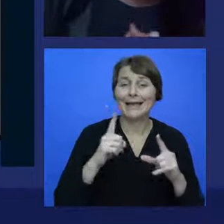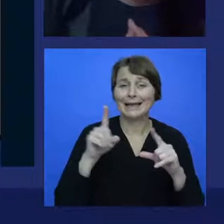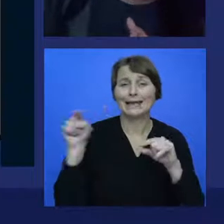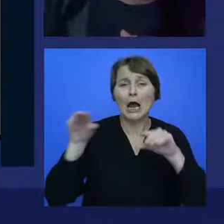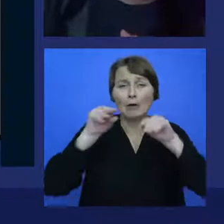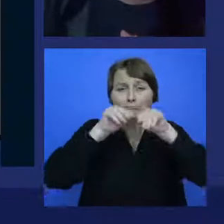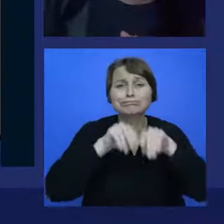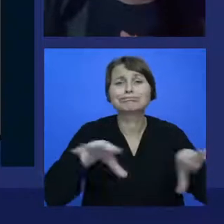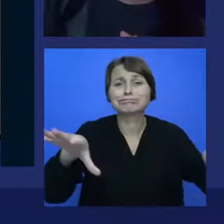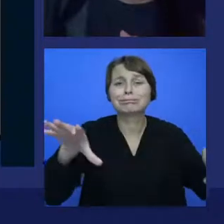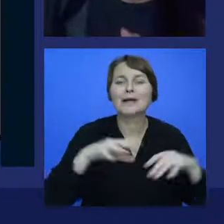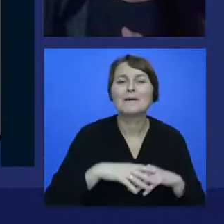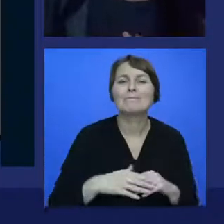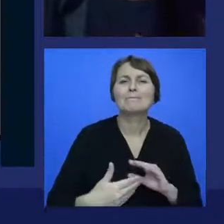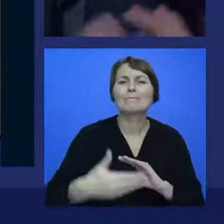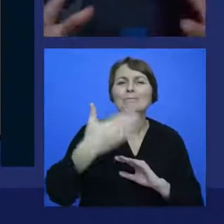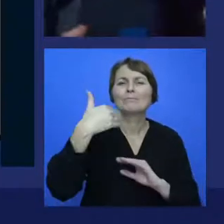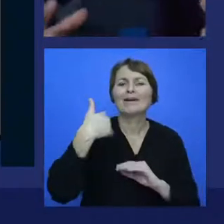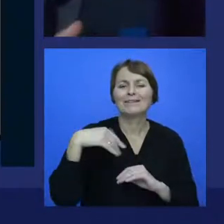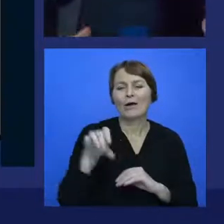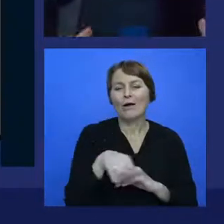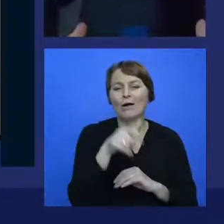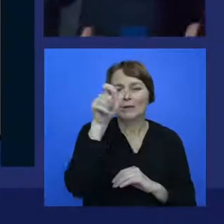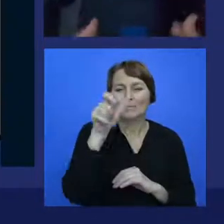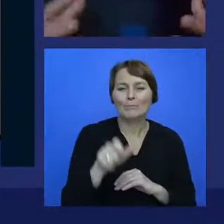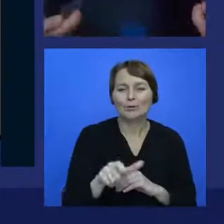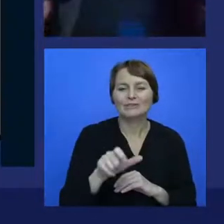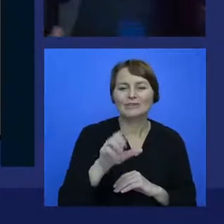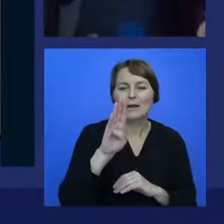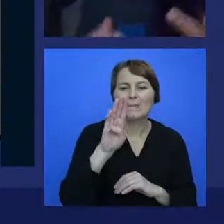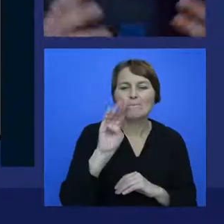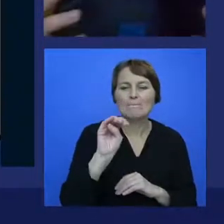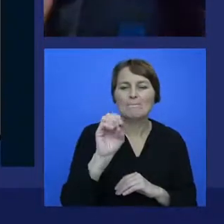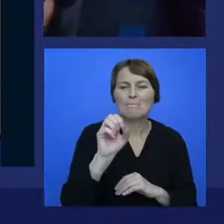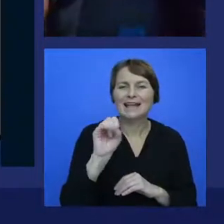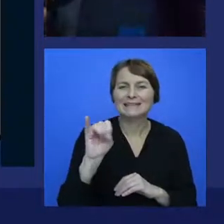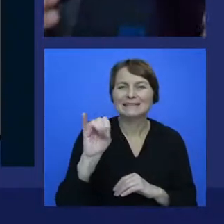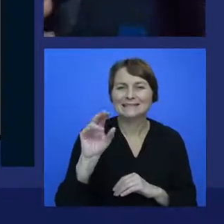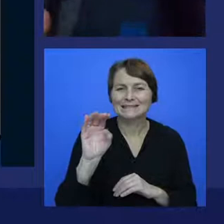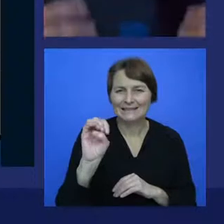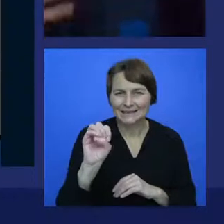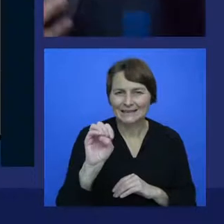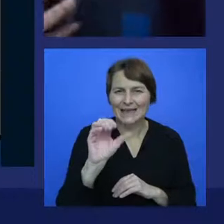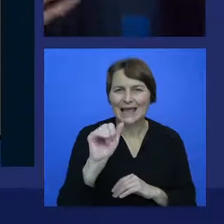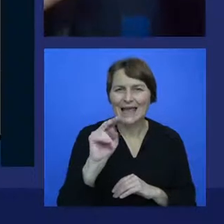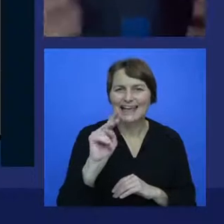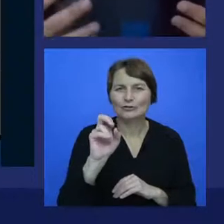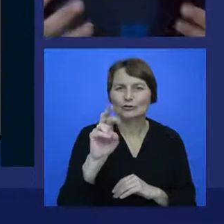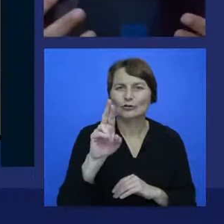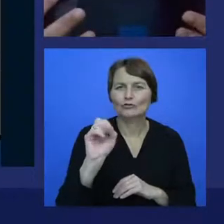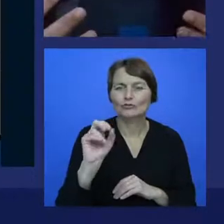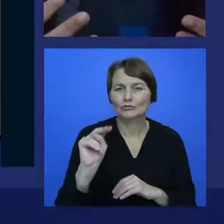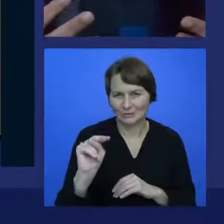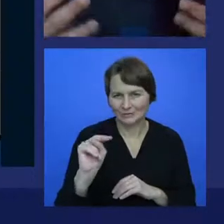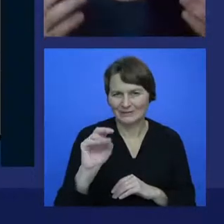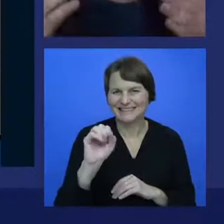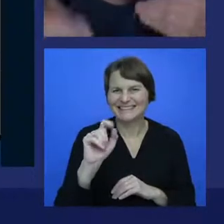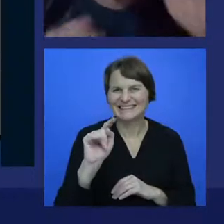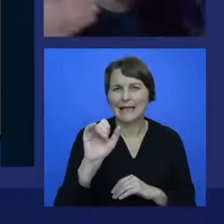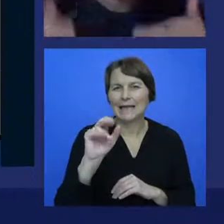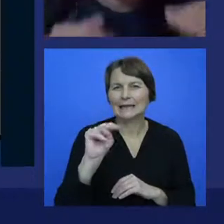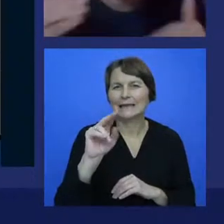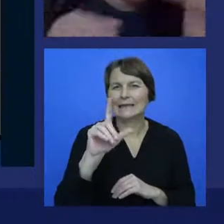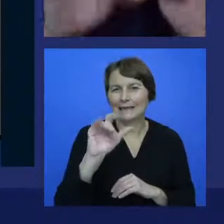actually Bessie Anderson Stanley. And oftentimes there's a lot of things in our work that are presented in a certain way,